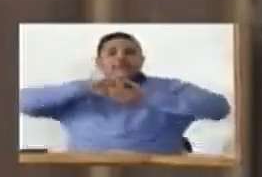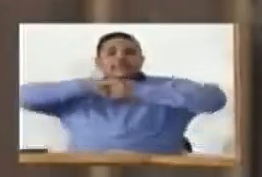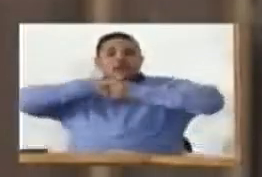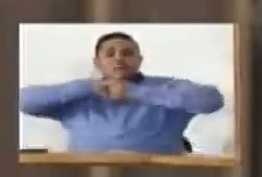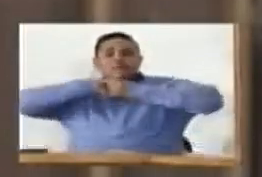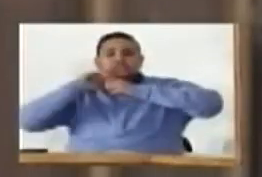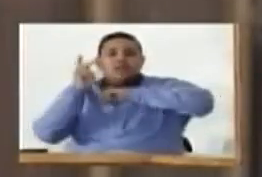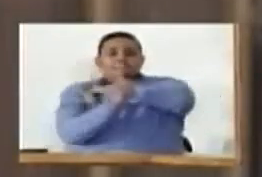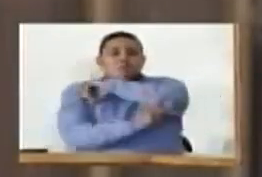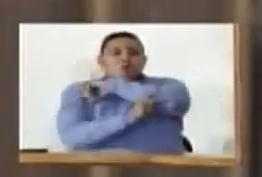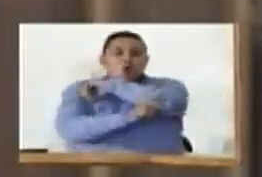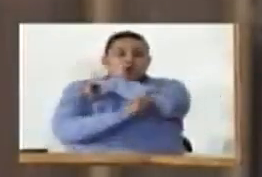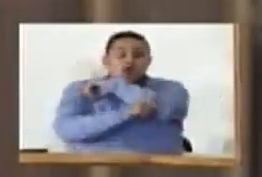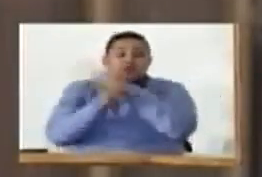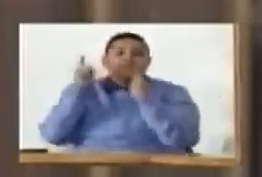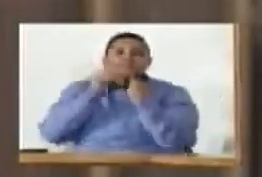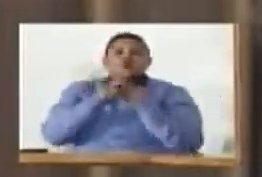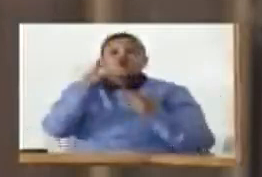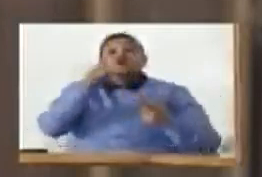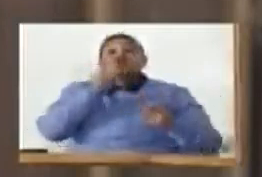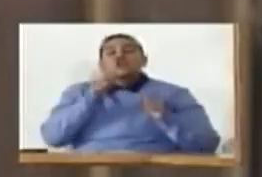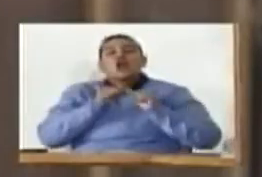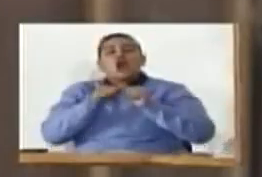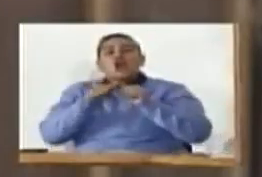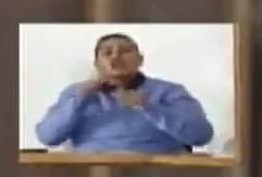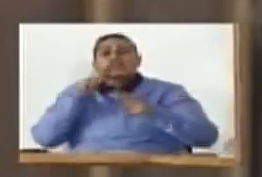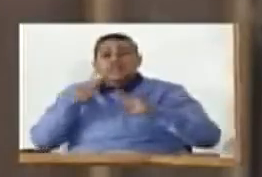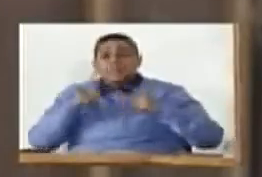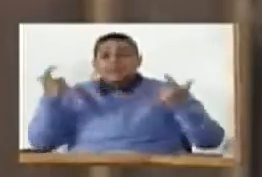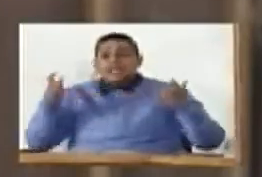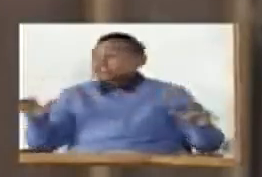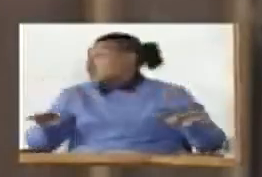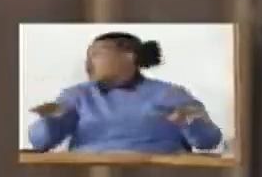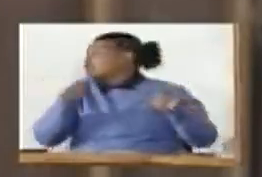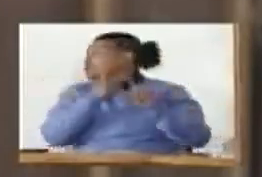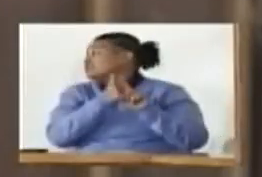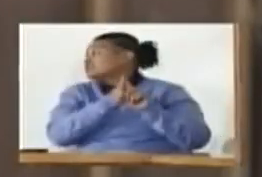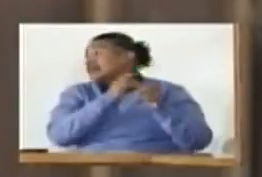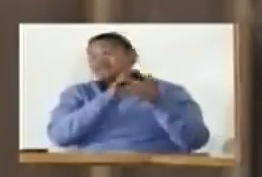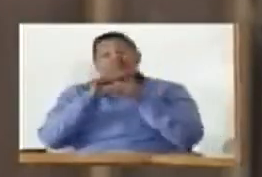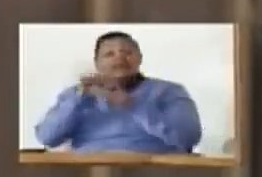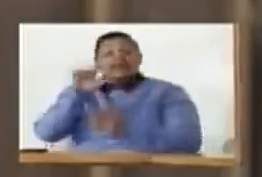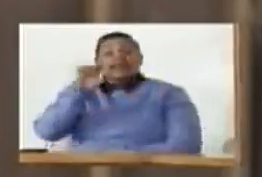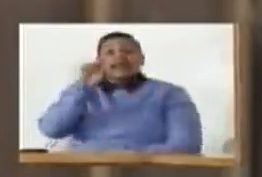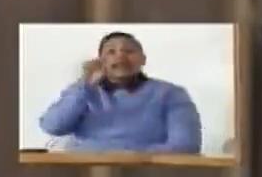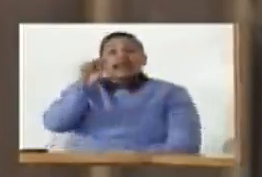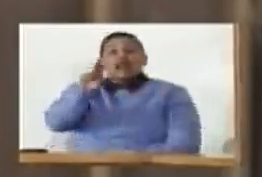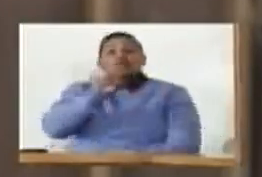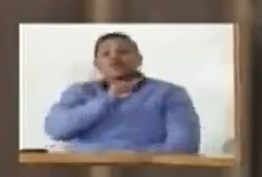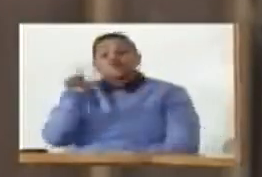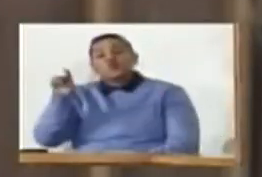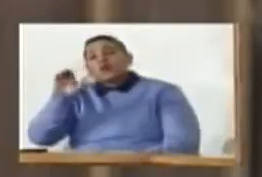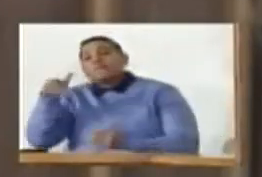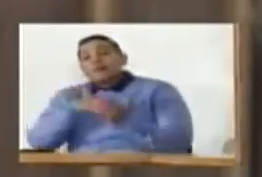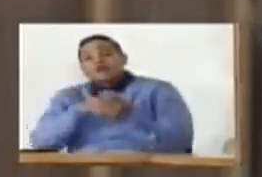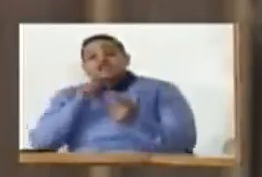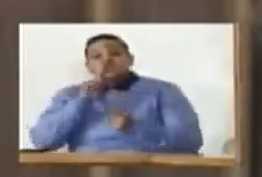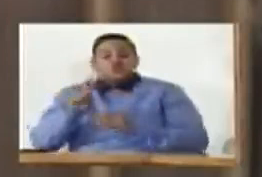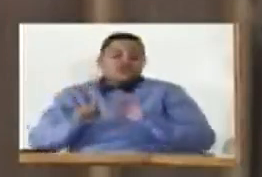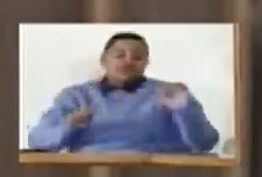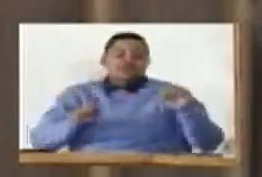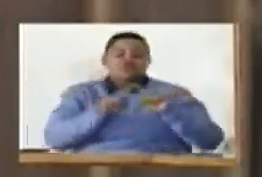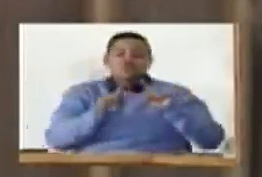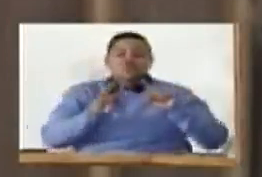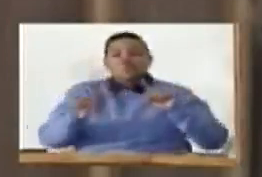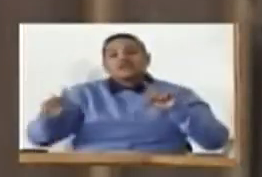and Portland, as well as to continue the major activities linking Clarendon to Manchester via the East-West Toll